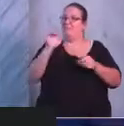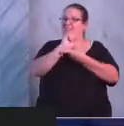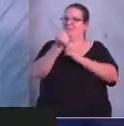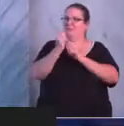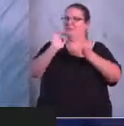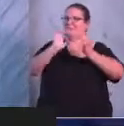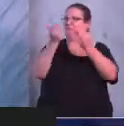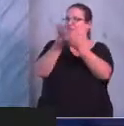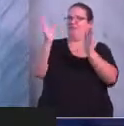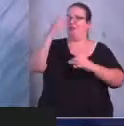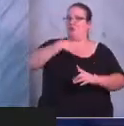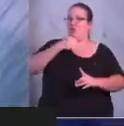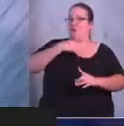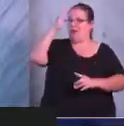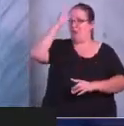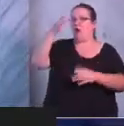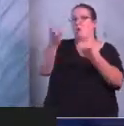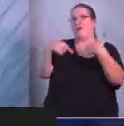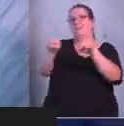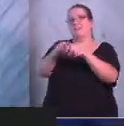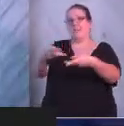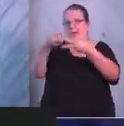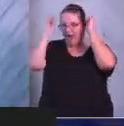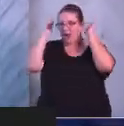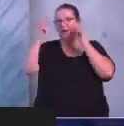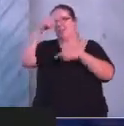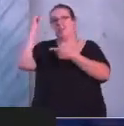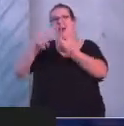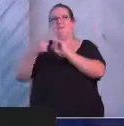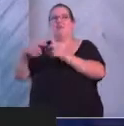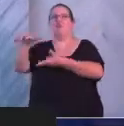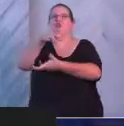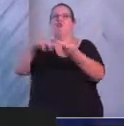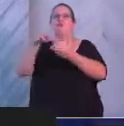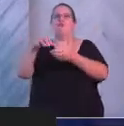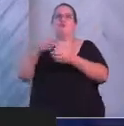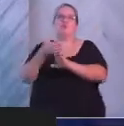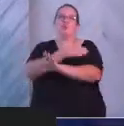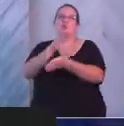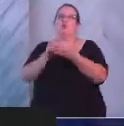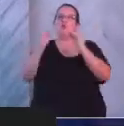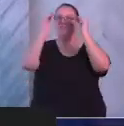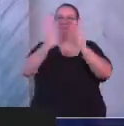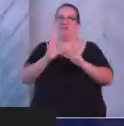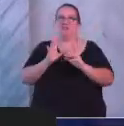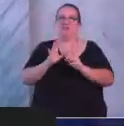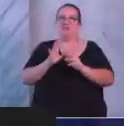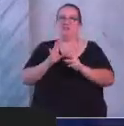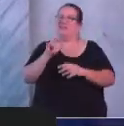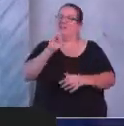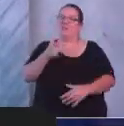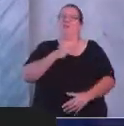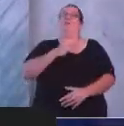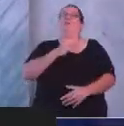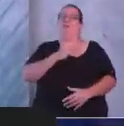internet. The white boy asks for the same haircut as Black friend to confuse his preschool teacher. And I think that always sits close to me, is